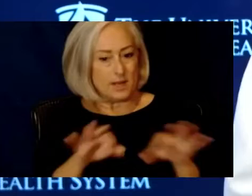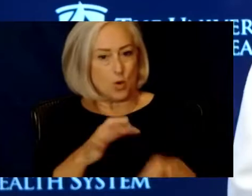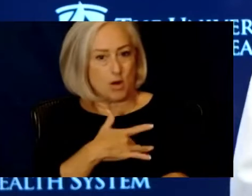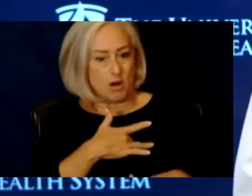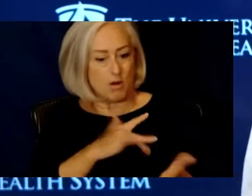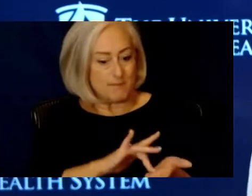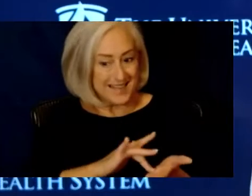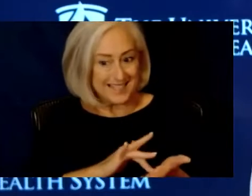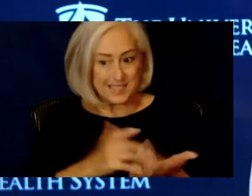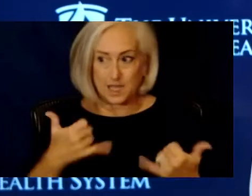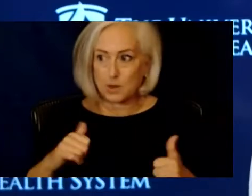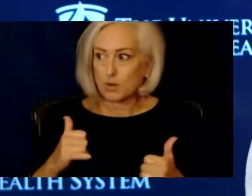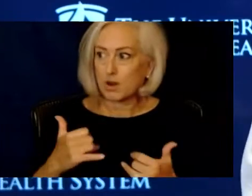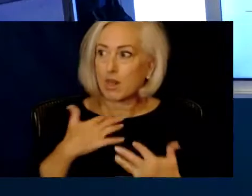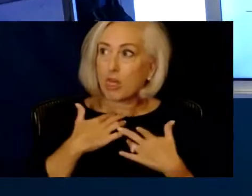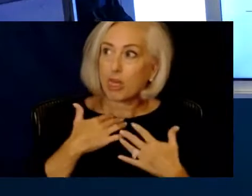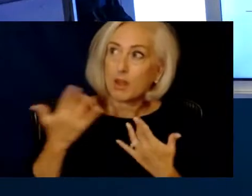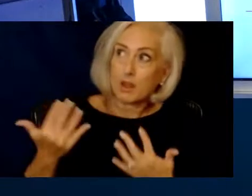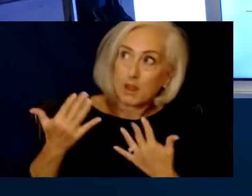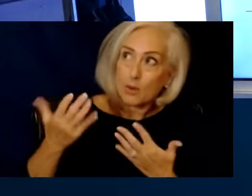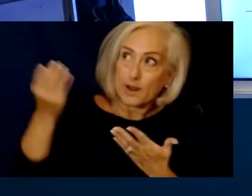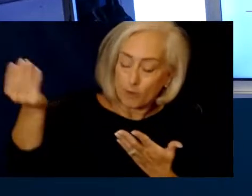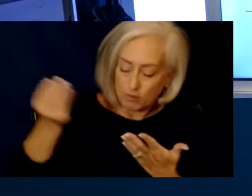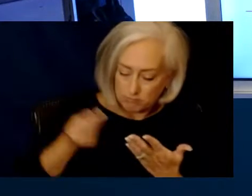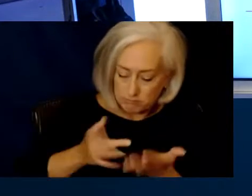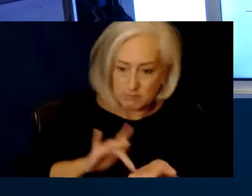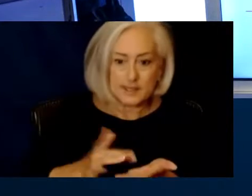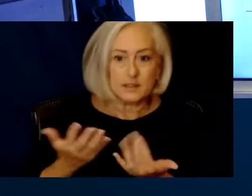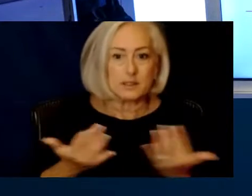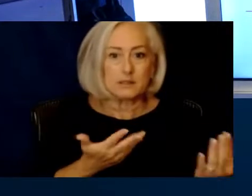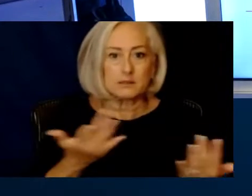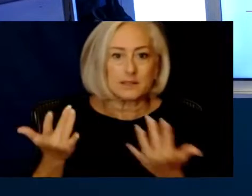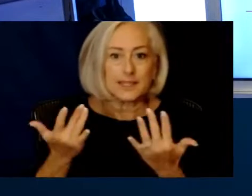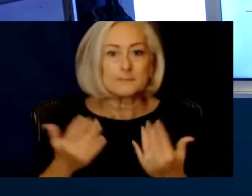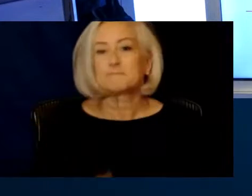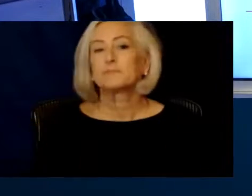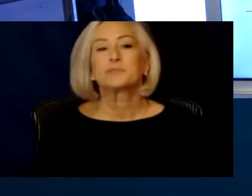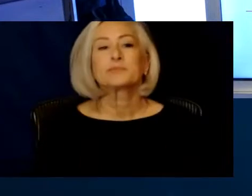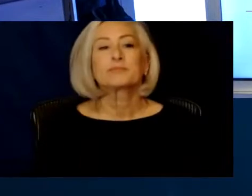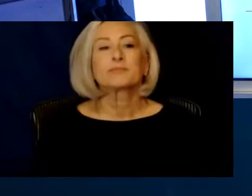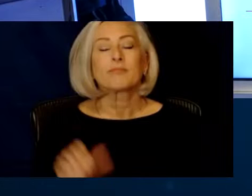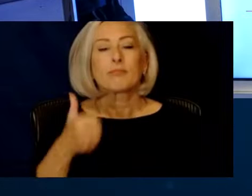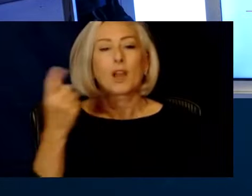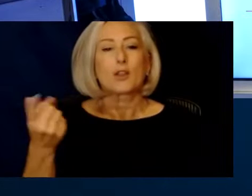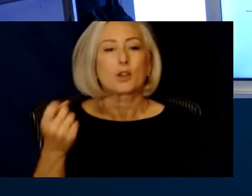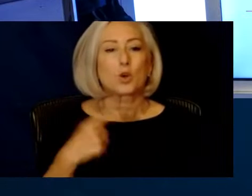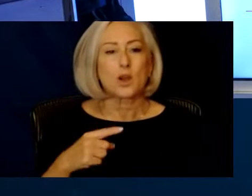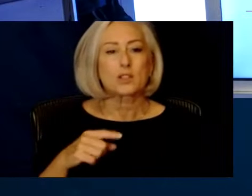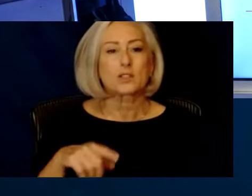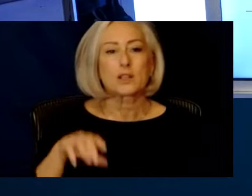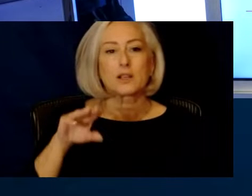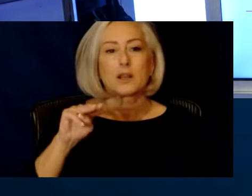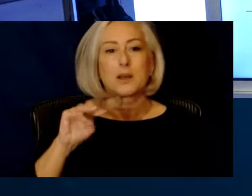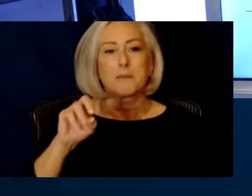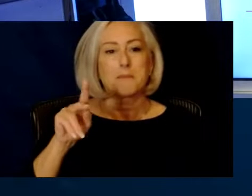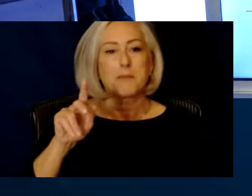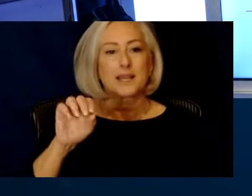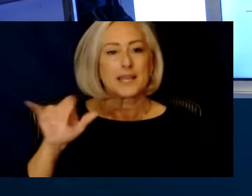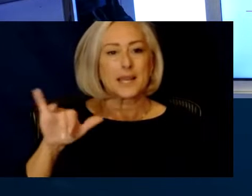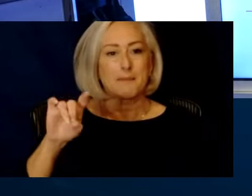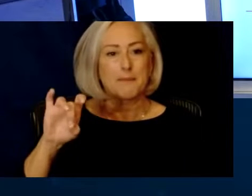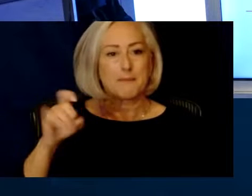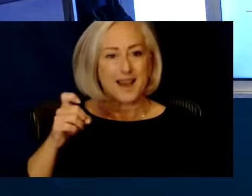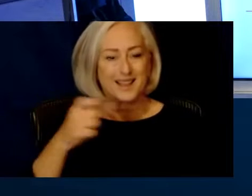still interrupted from that standpoint. Okay. Another question from Fox 4. Monkeypox vaccinations are starting to come to Kansas